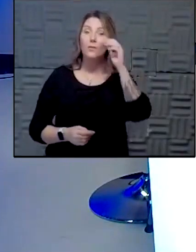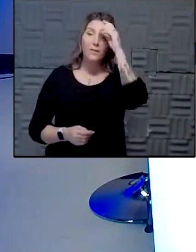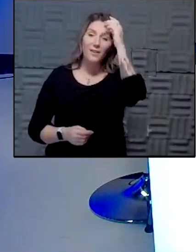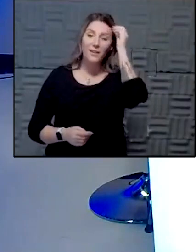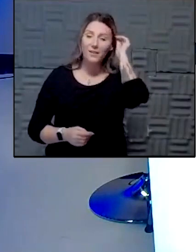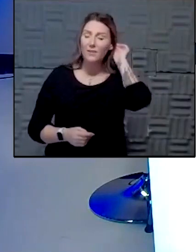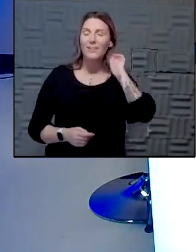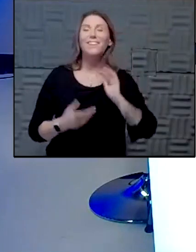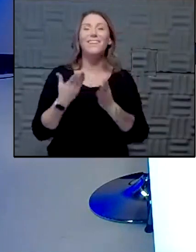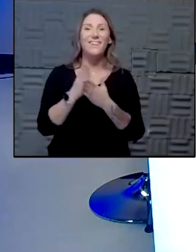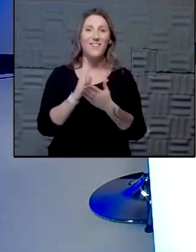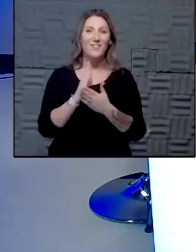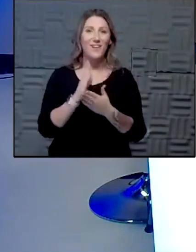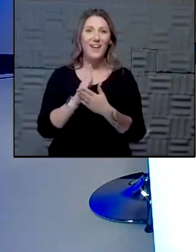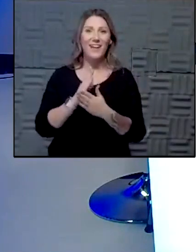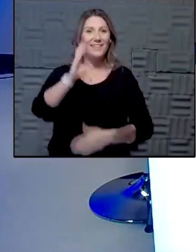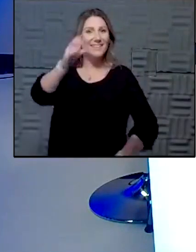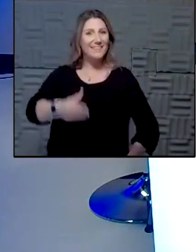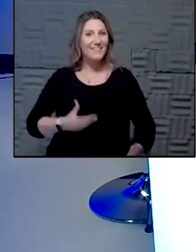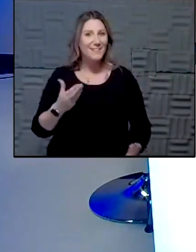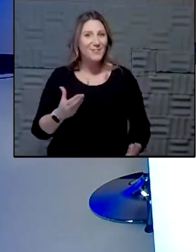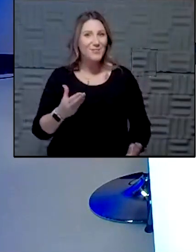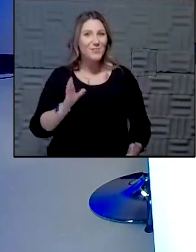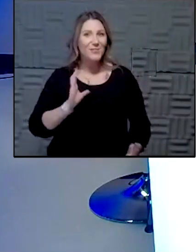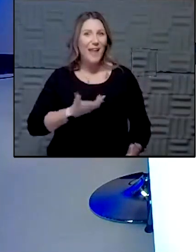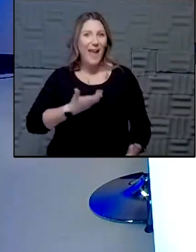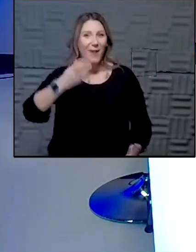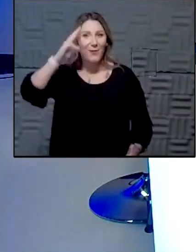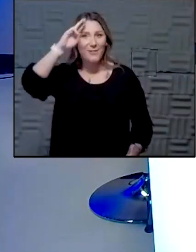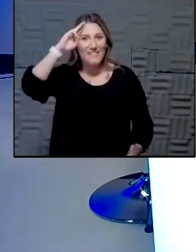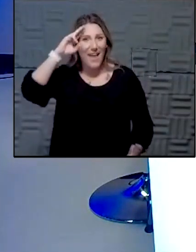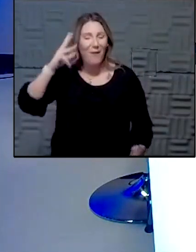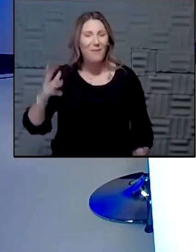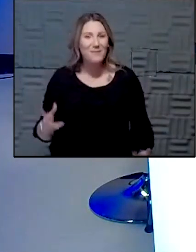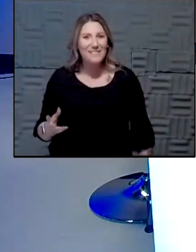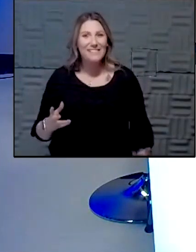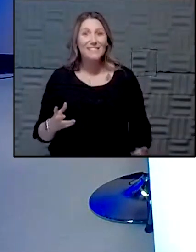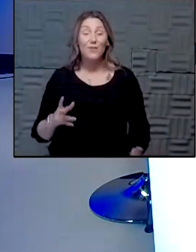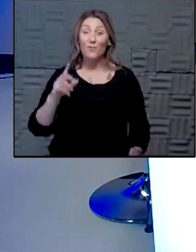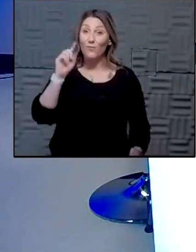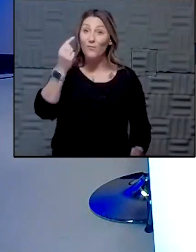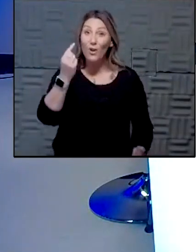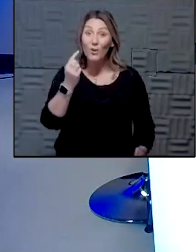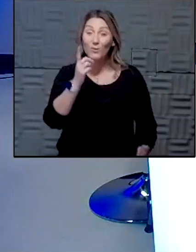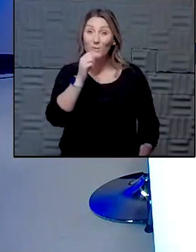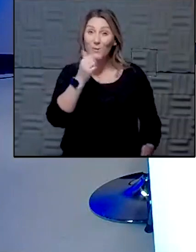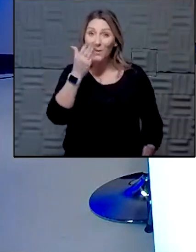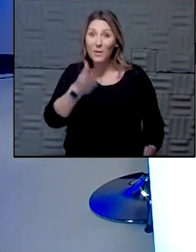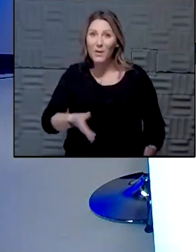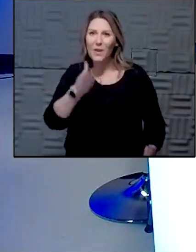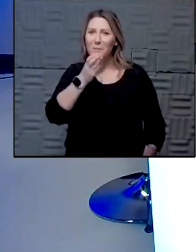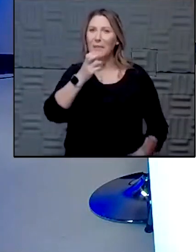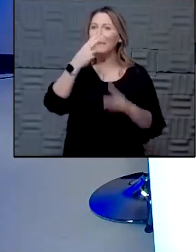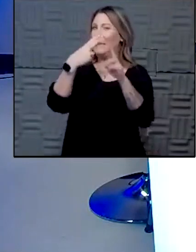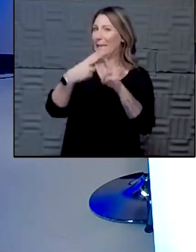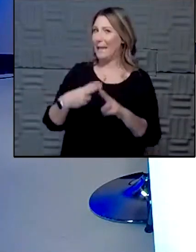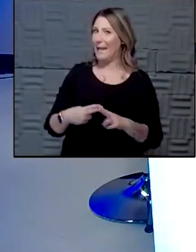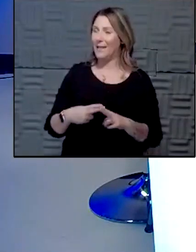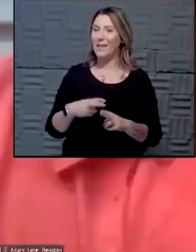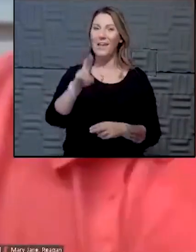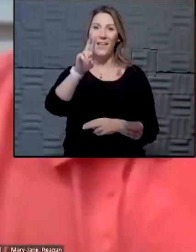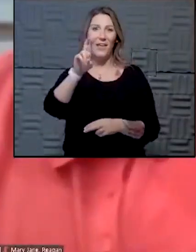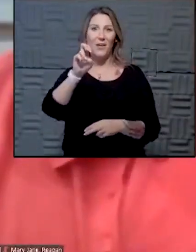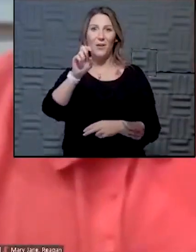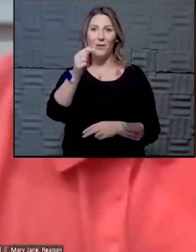All right. Let's introduce our scouts. First of all, we have, I'm going to go through the names,